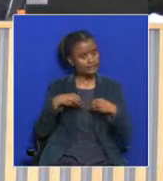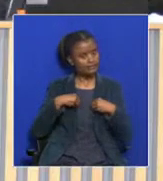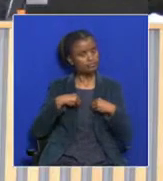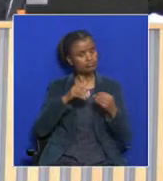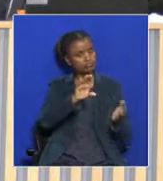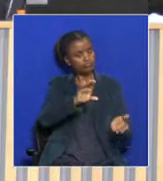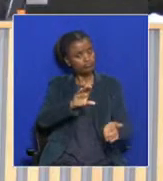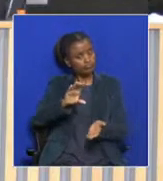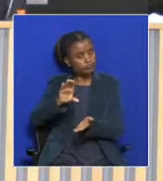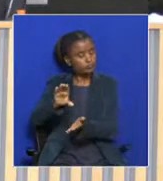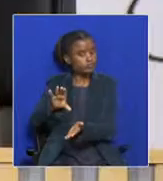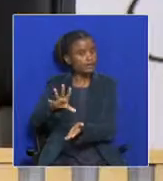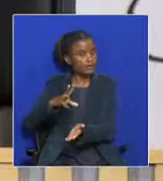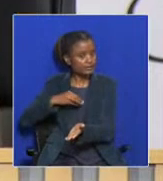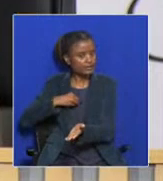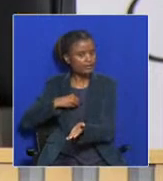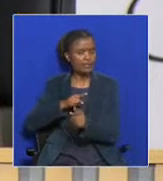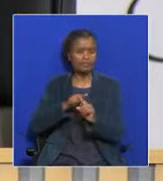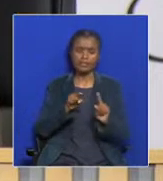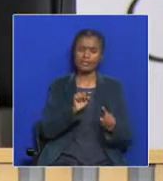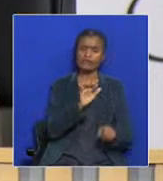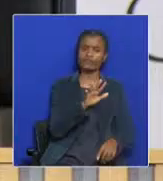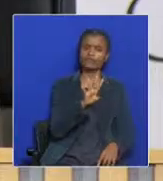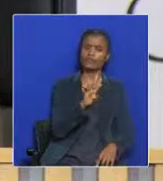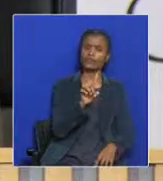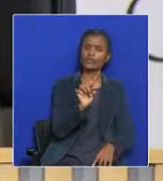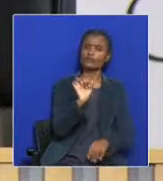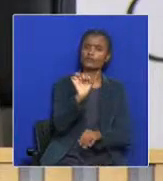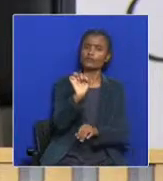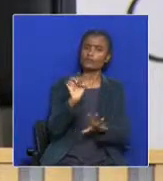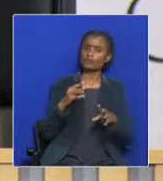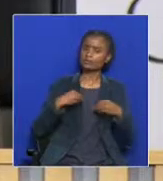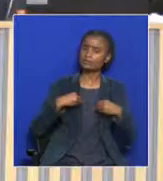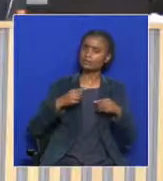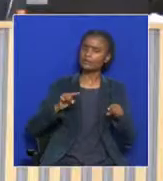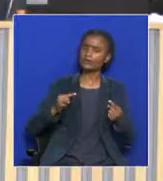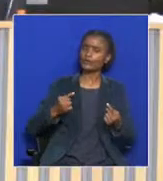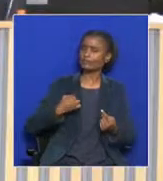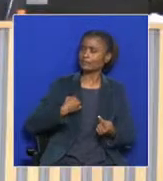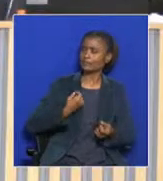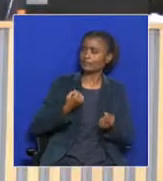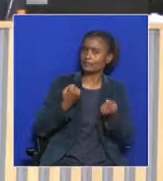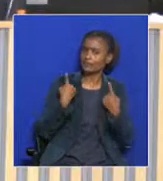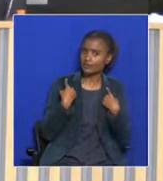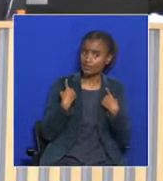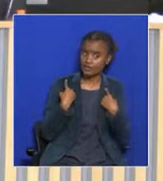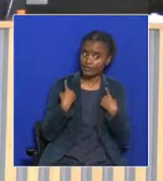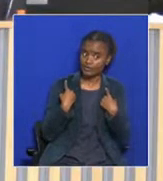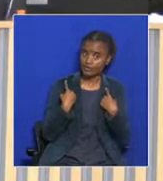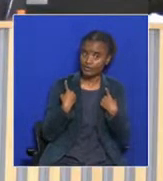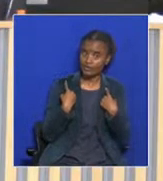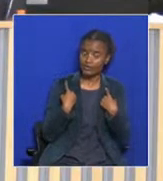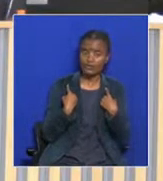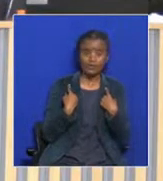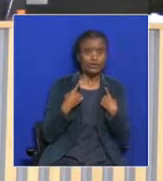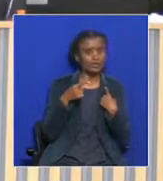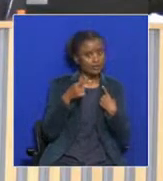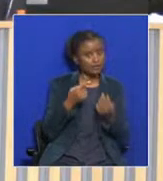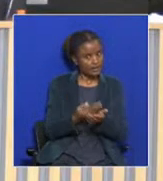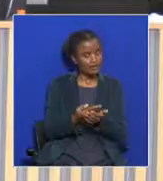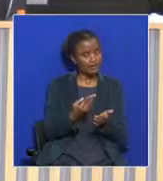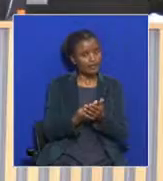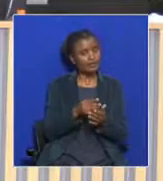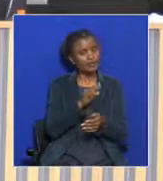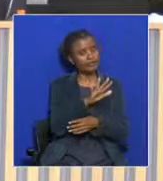your 541. Okay. Do you accept that? Yes, I accept. In it. all probability, they would have accepted your 541. Yes.